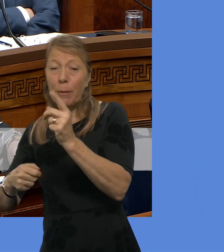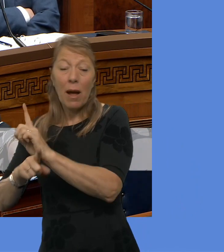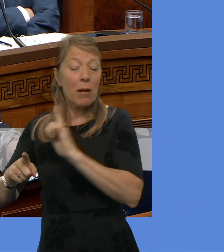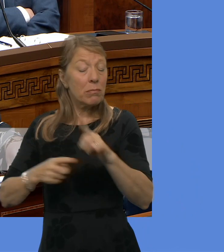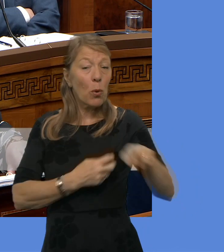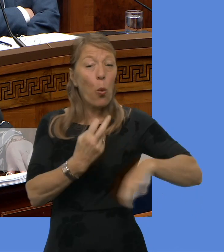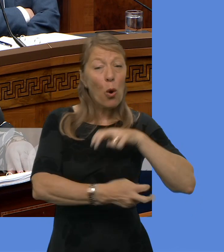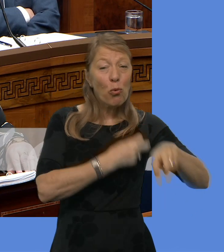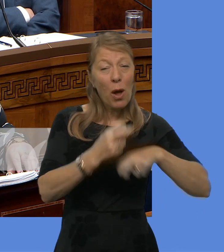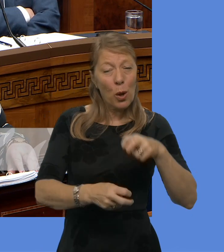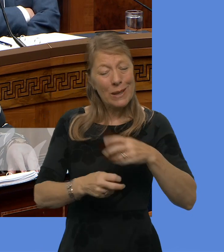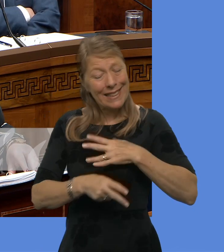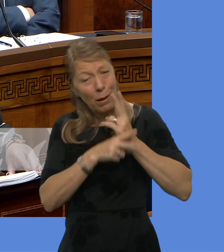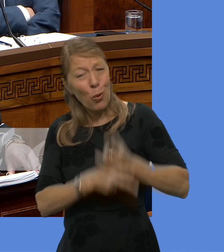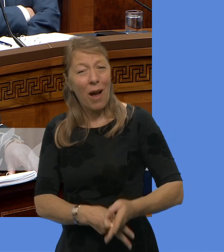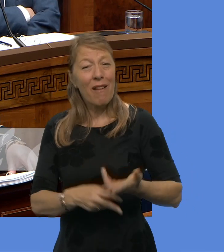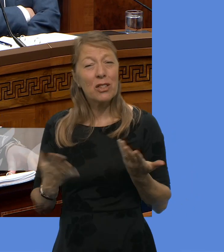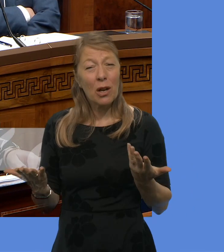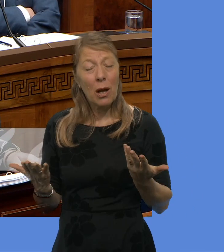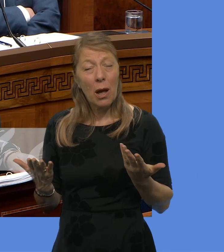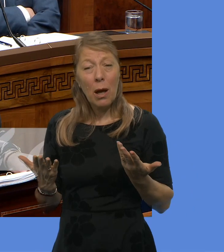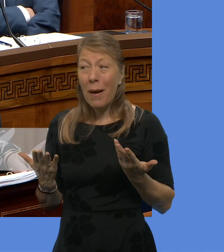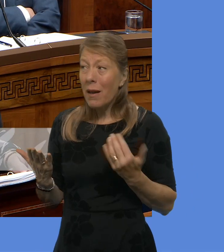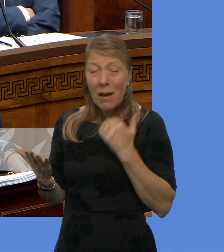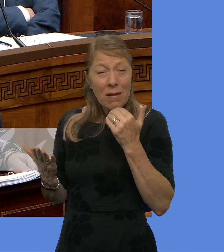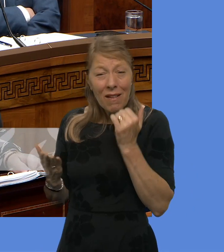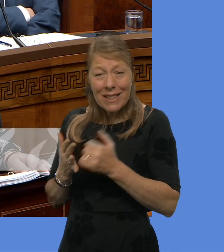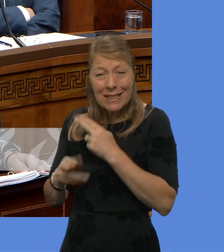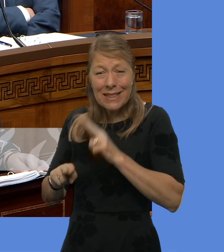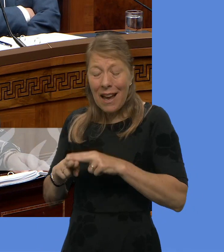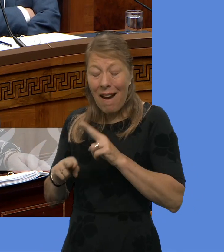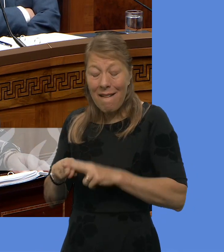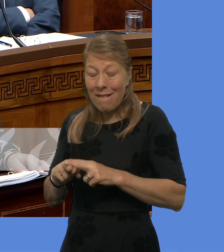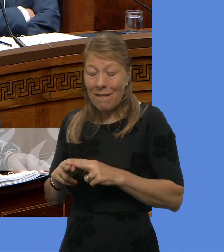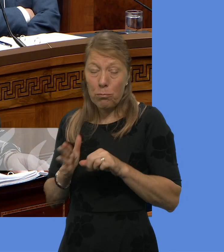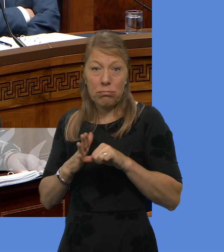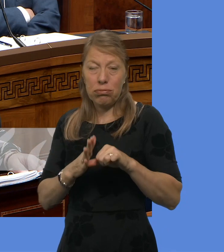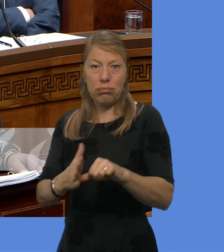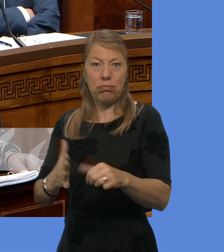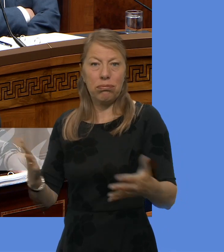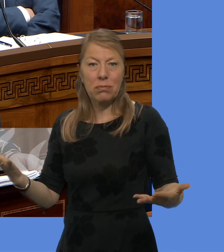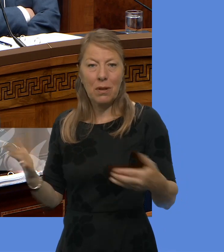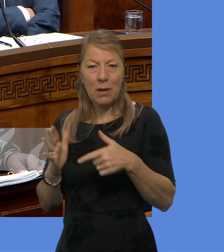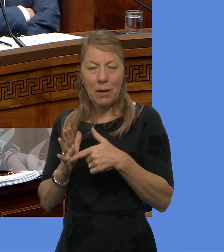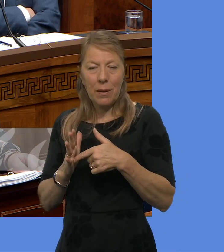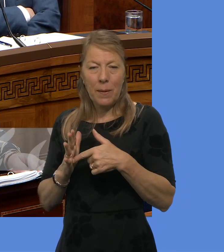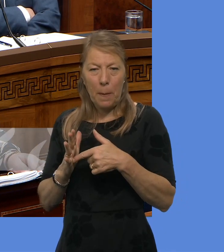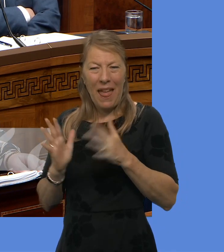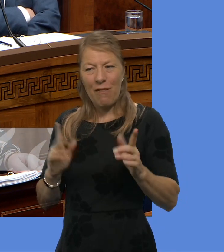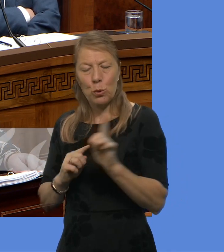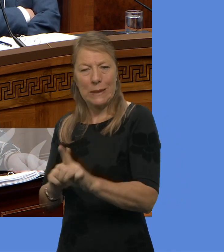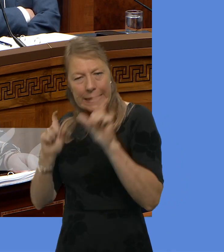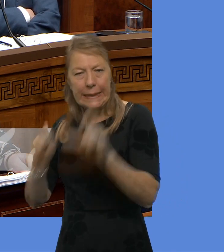available each day, it is not possible to offer a predictable regime. Restrictions increase, out of cell time reduces, relationships with